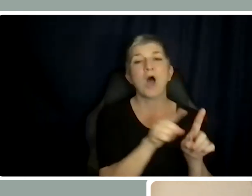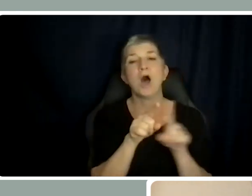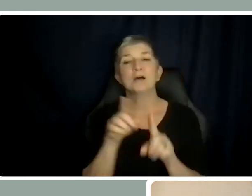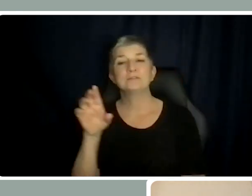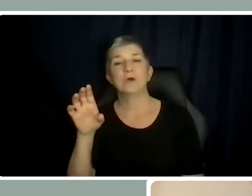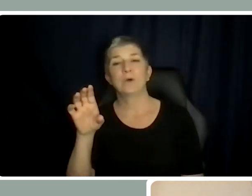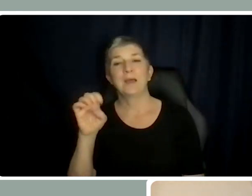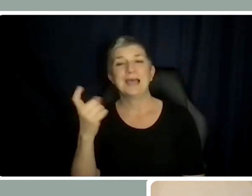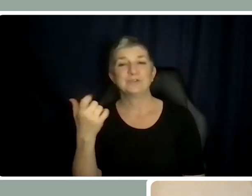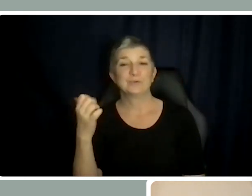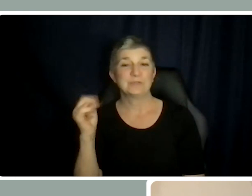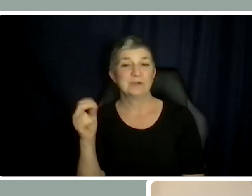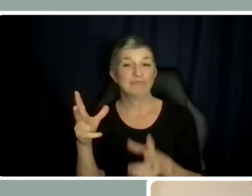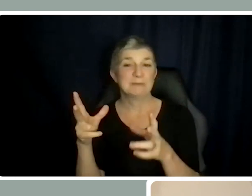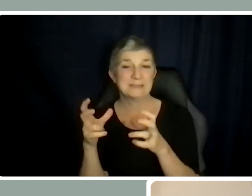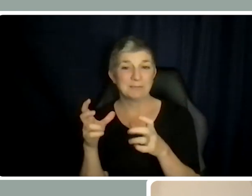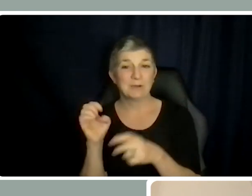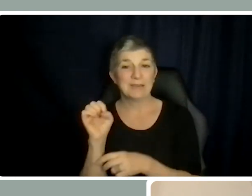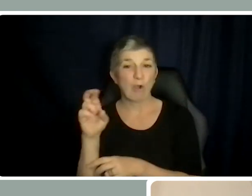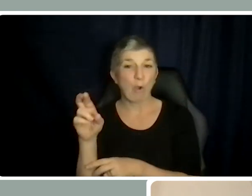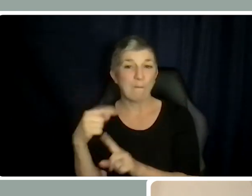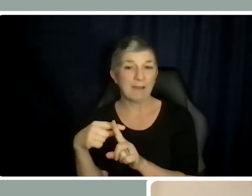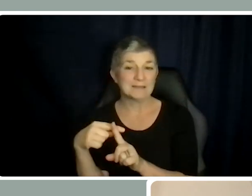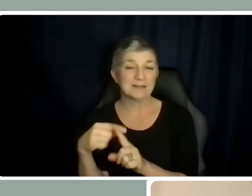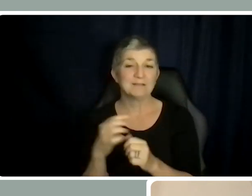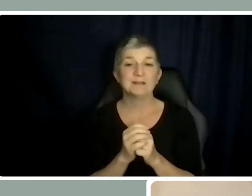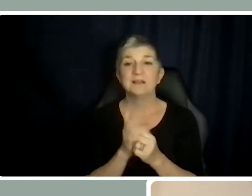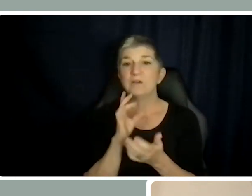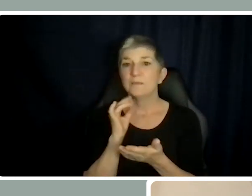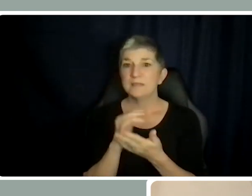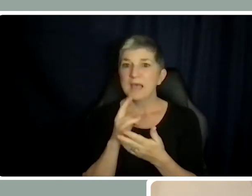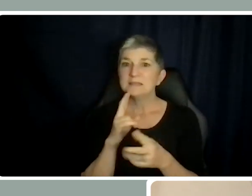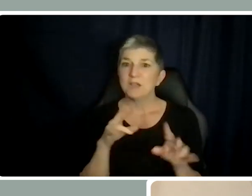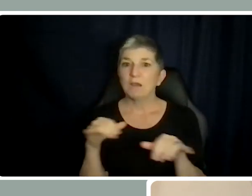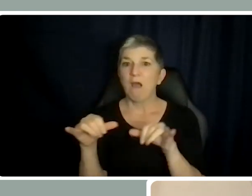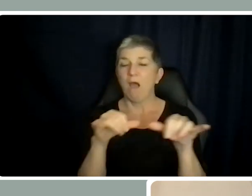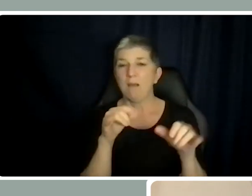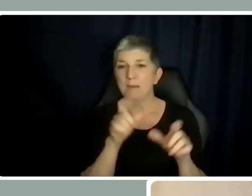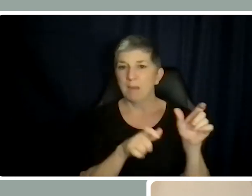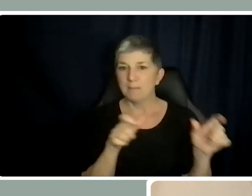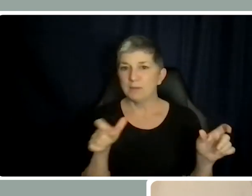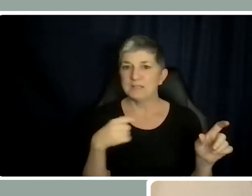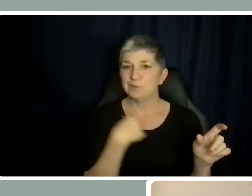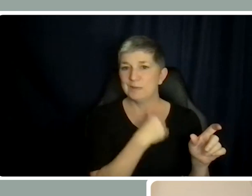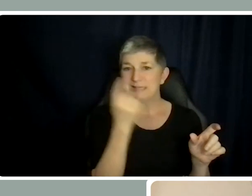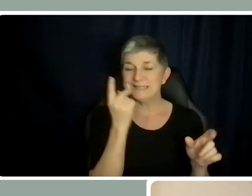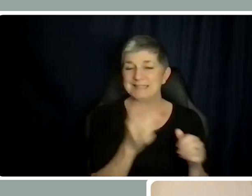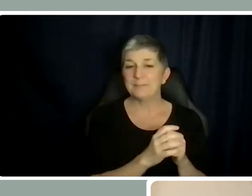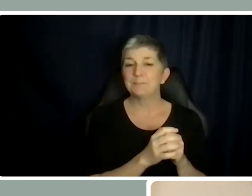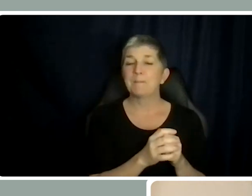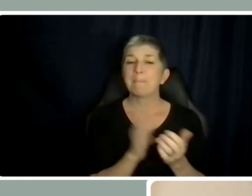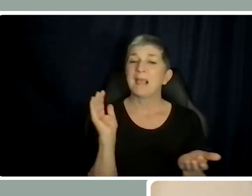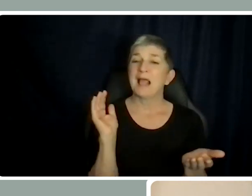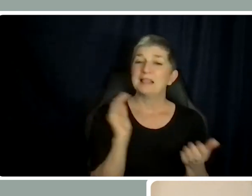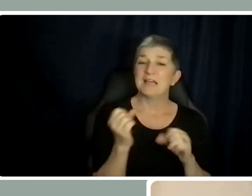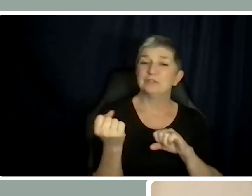receptor positive. So that's a very common population where we see a little less